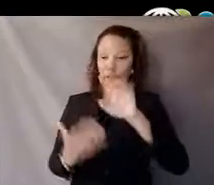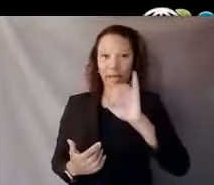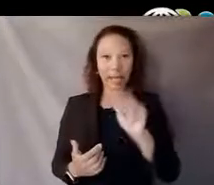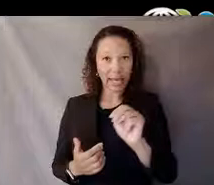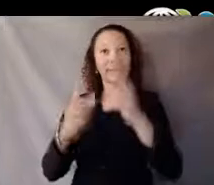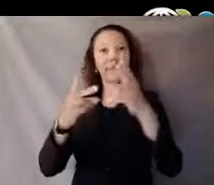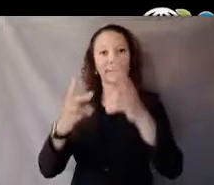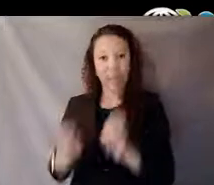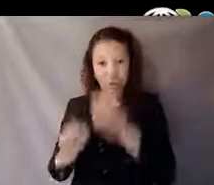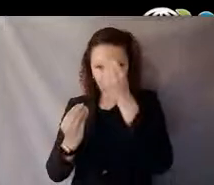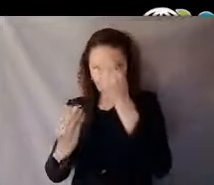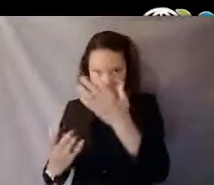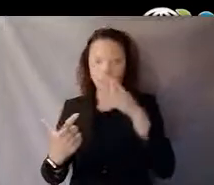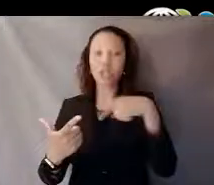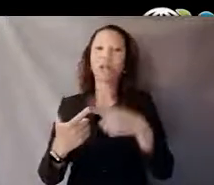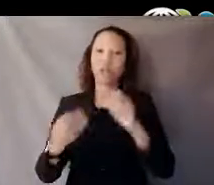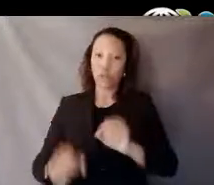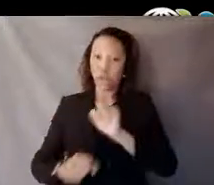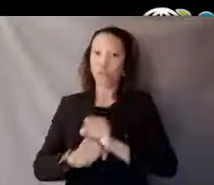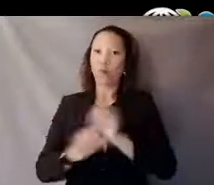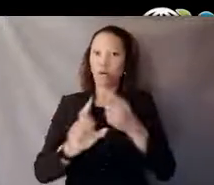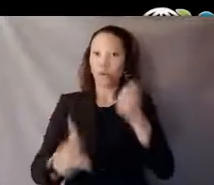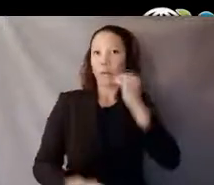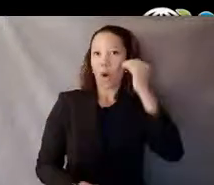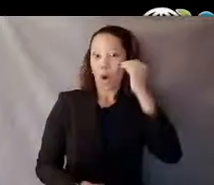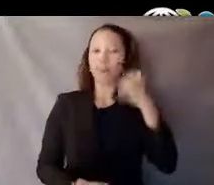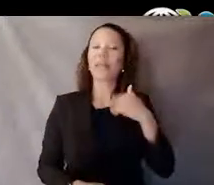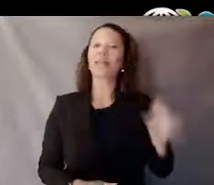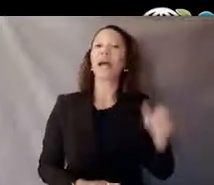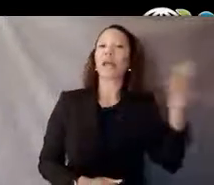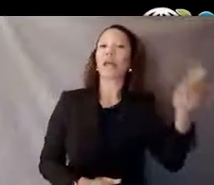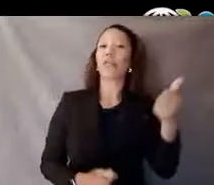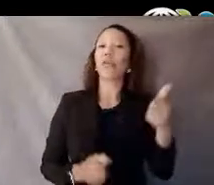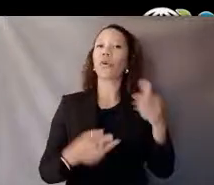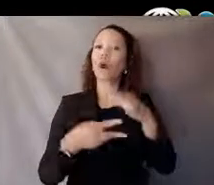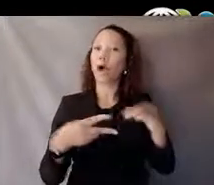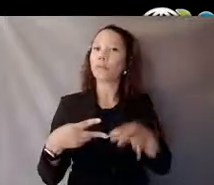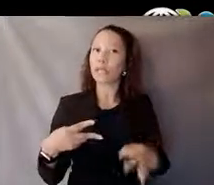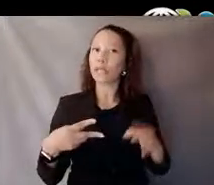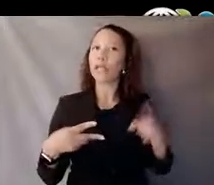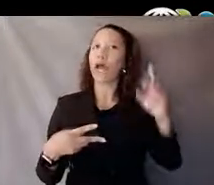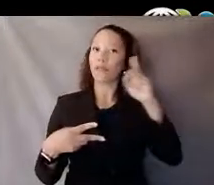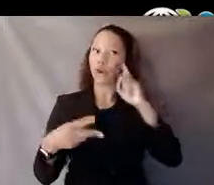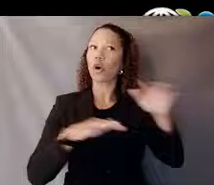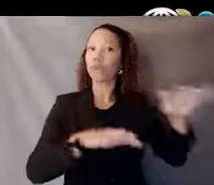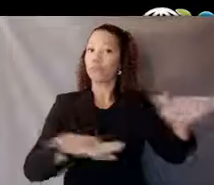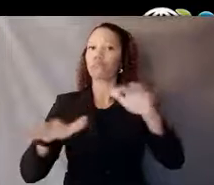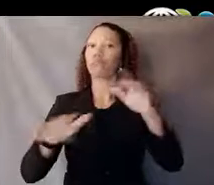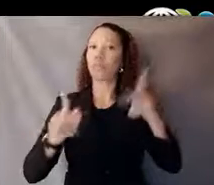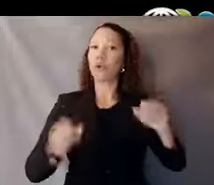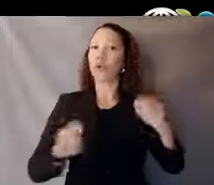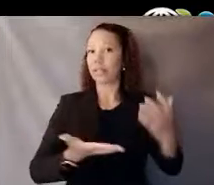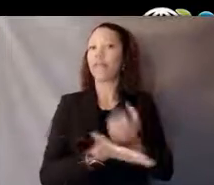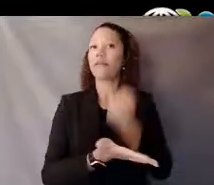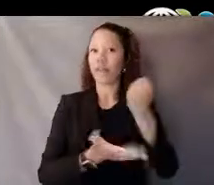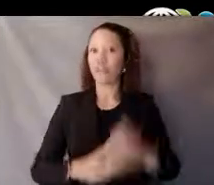some information to be able to work on. But that's another alternative that I've heard a few people are able to take advantage of.